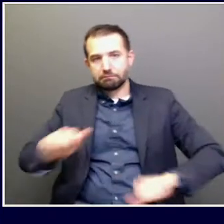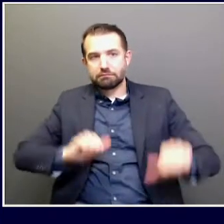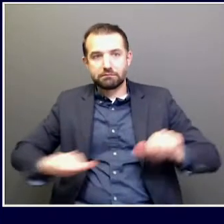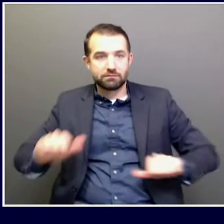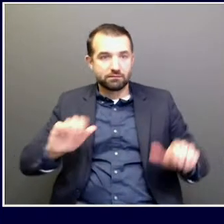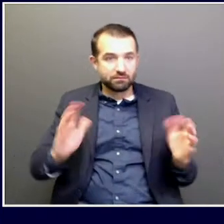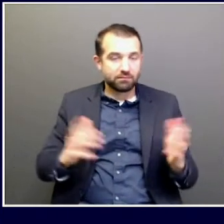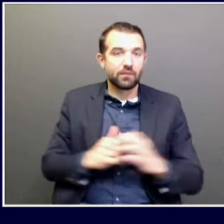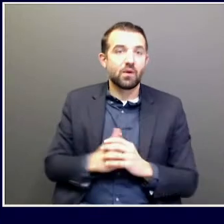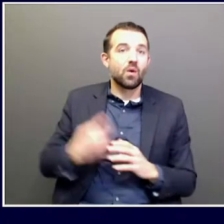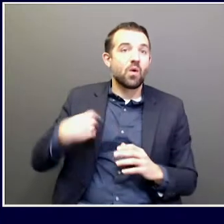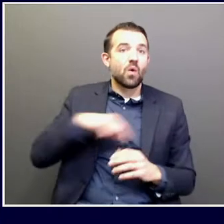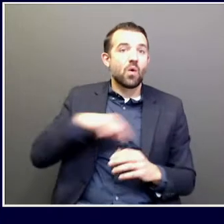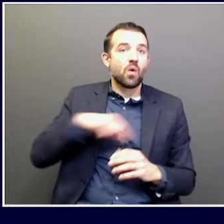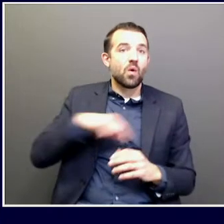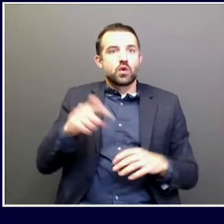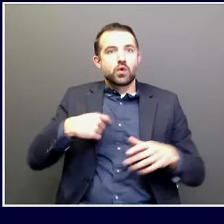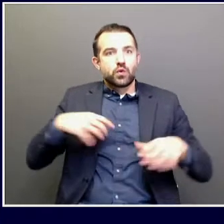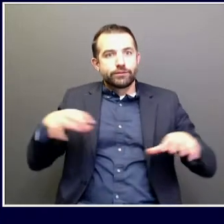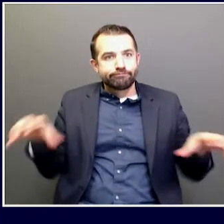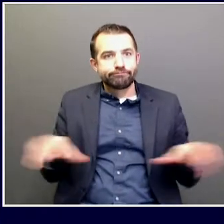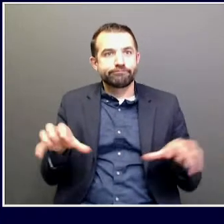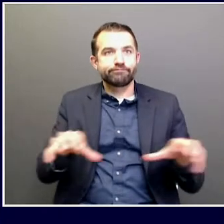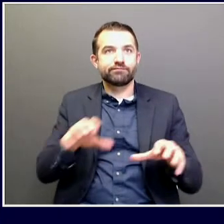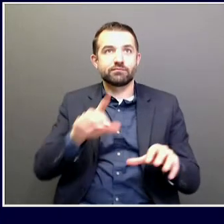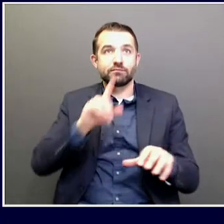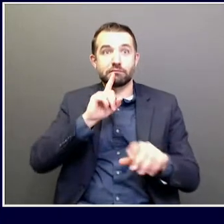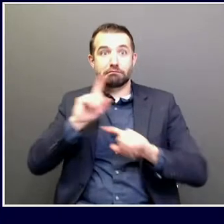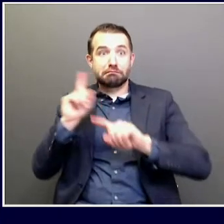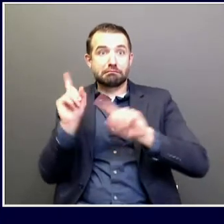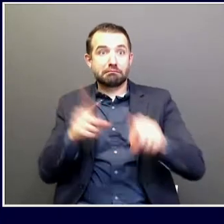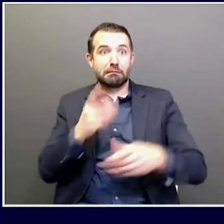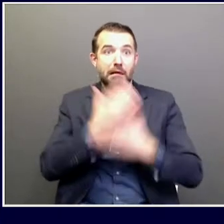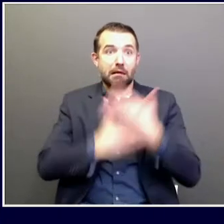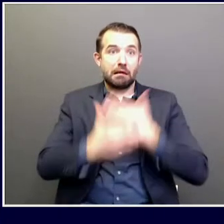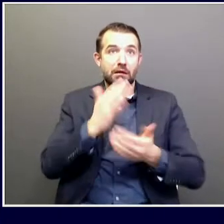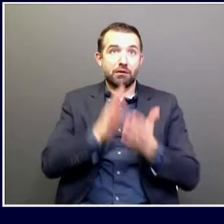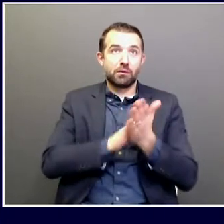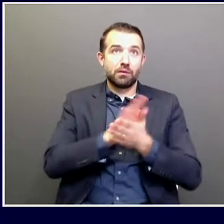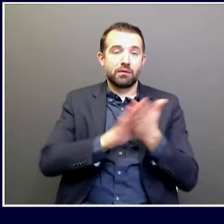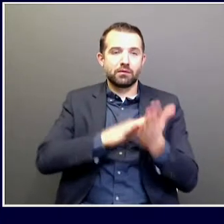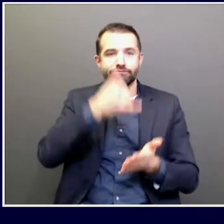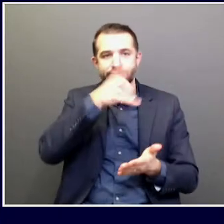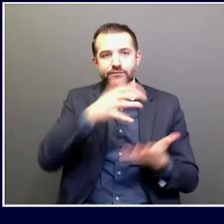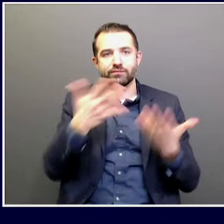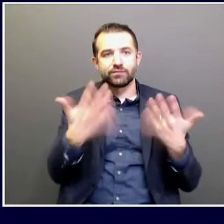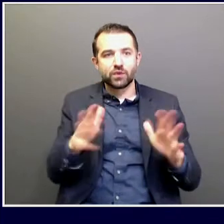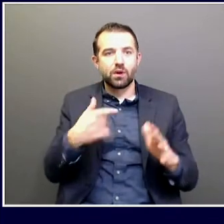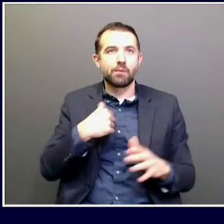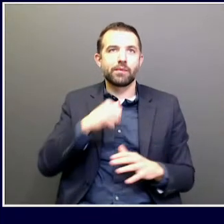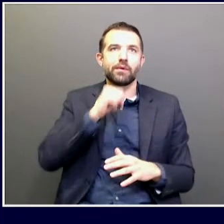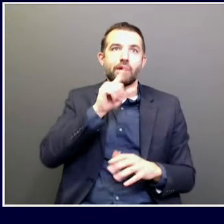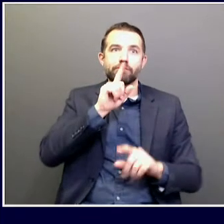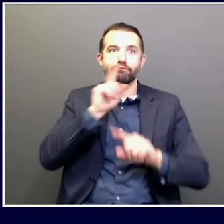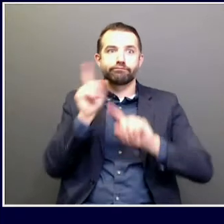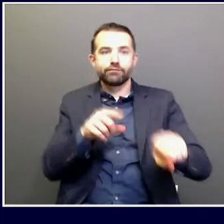doing. Mandating washing your hands is not something I'm about to do. But we all know that washing your hands for 20 seconds